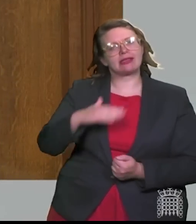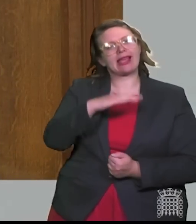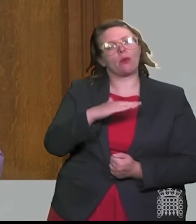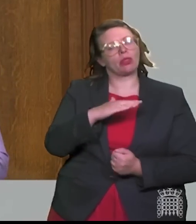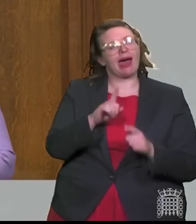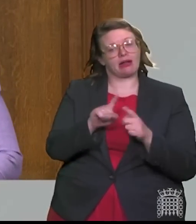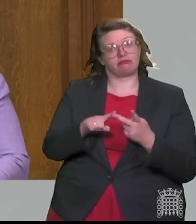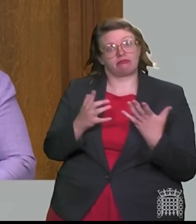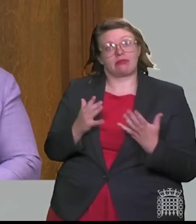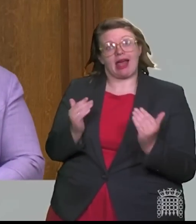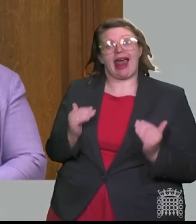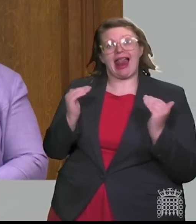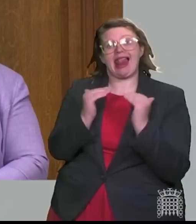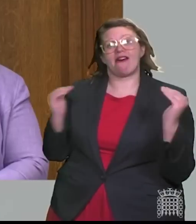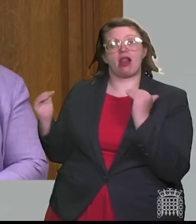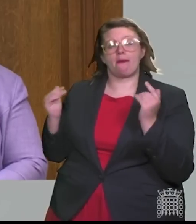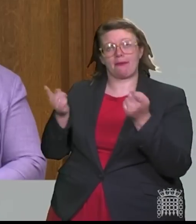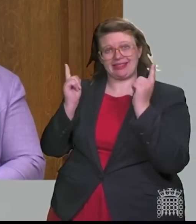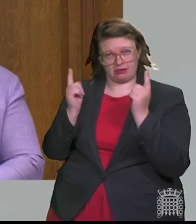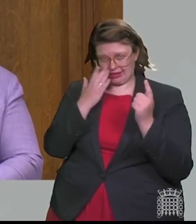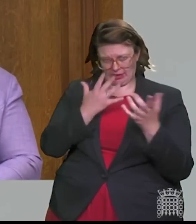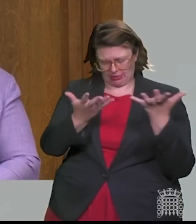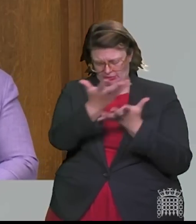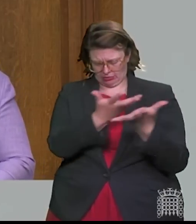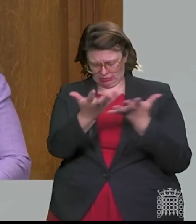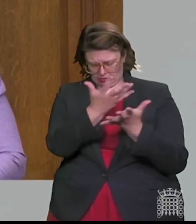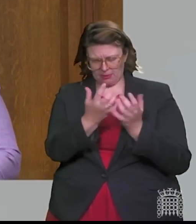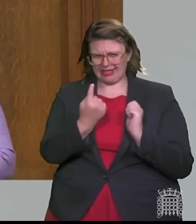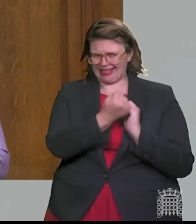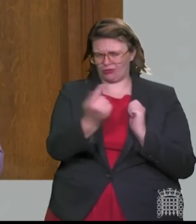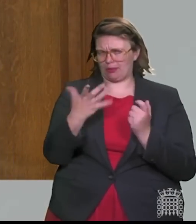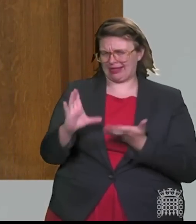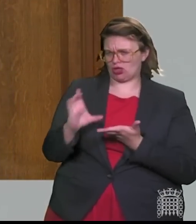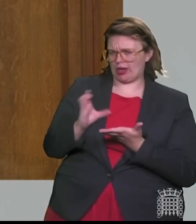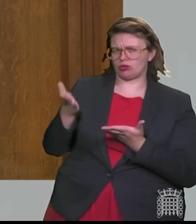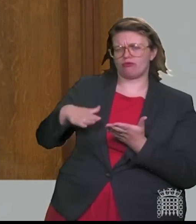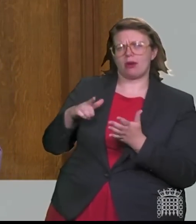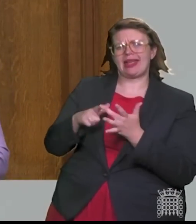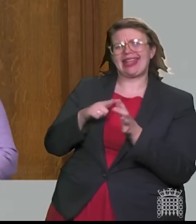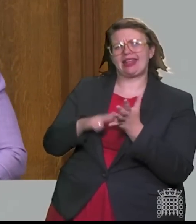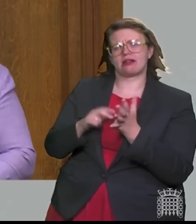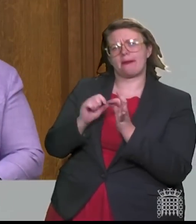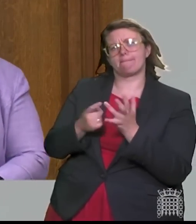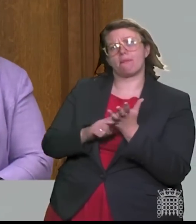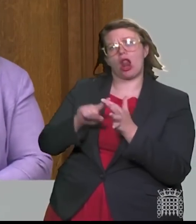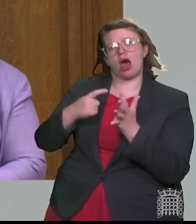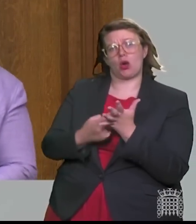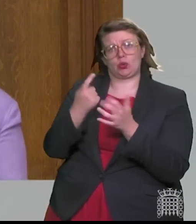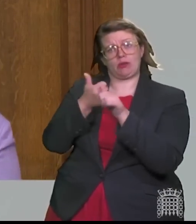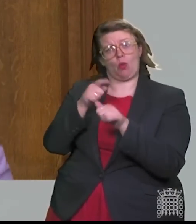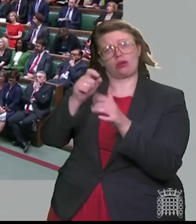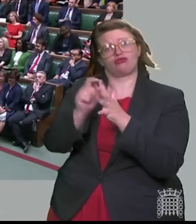Up Minister, given that they've all received donations from Ian Waller, one of the project